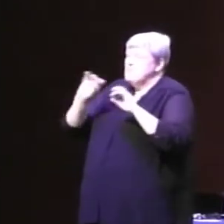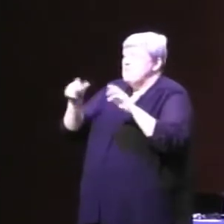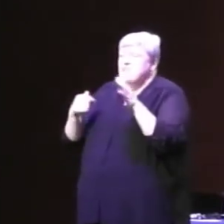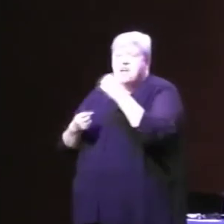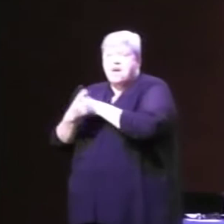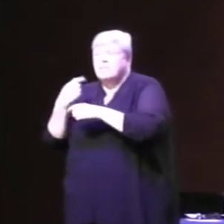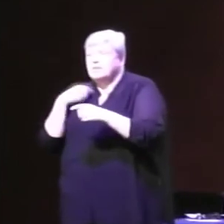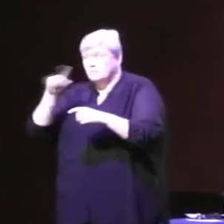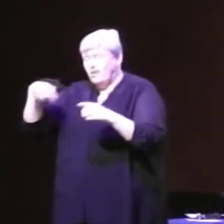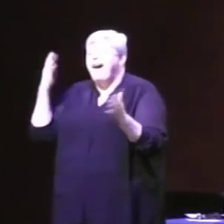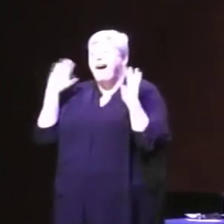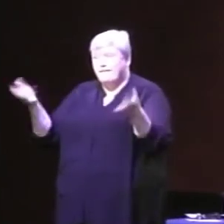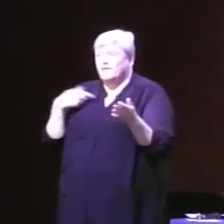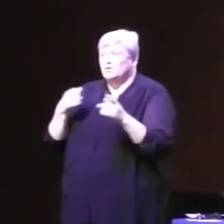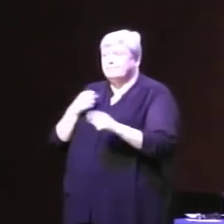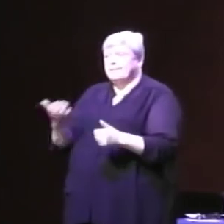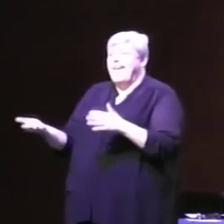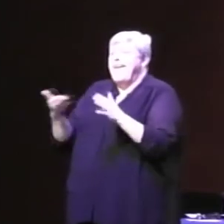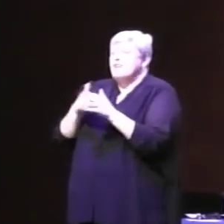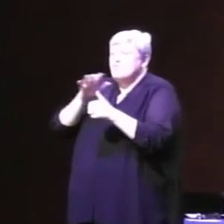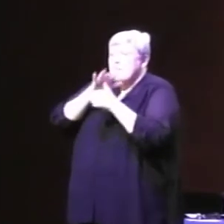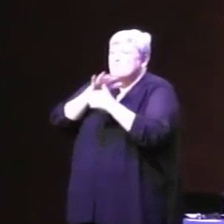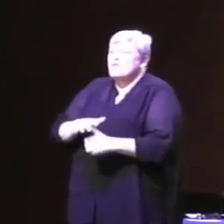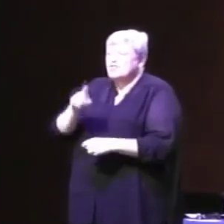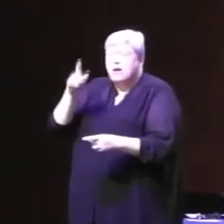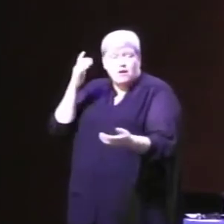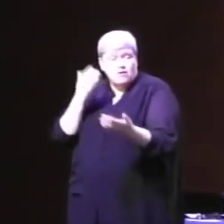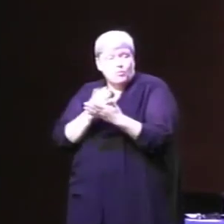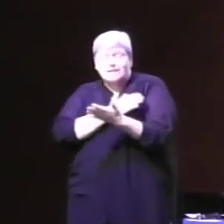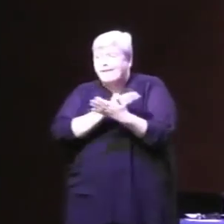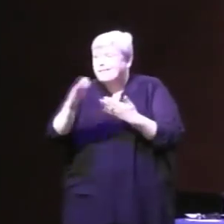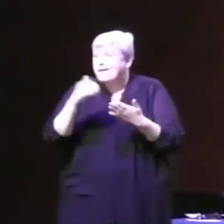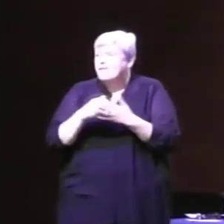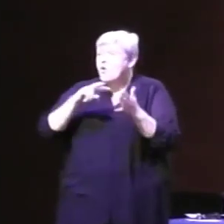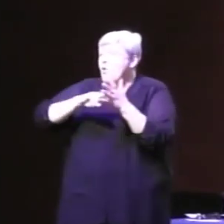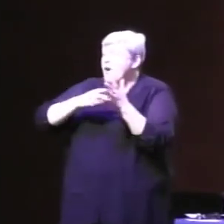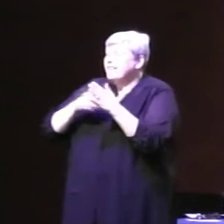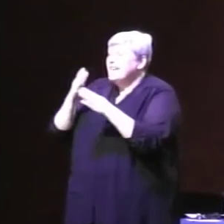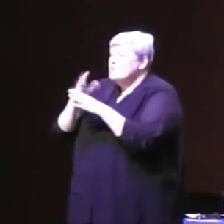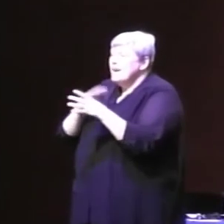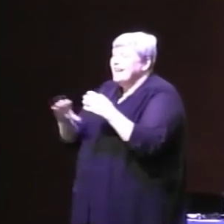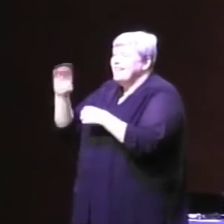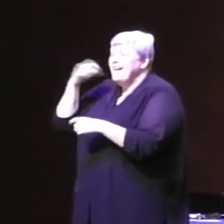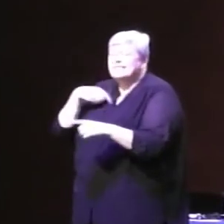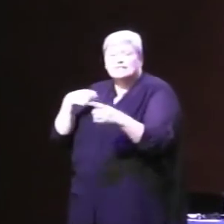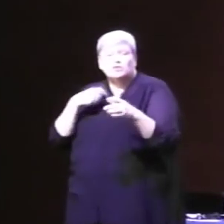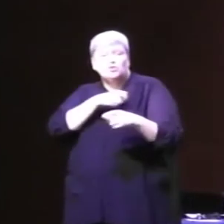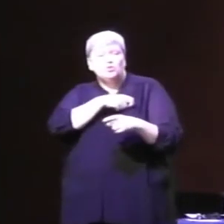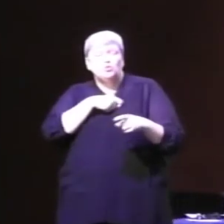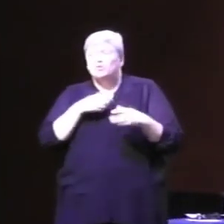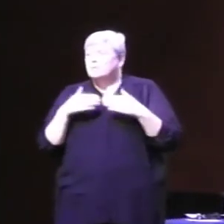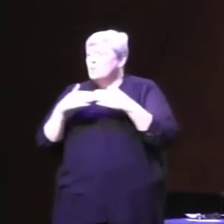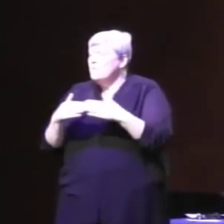movement intensifying the pressure. What is clear is that the organised working class, the trade union movement in alliance with working